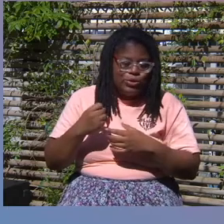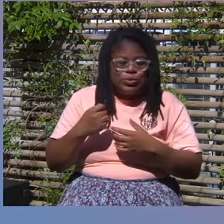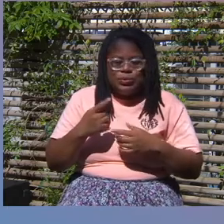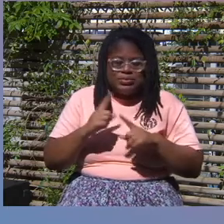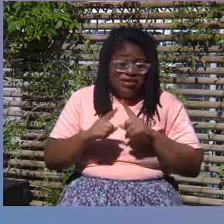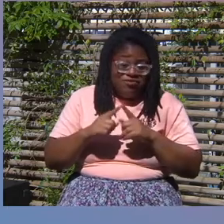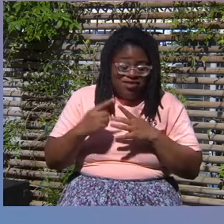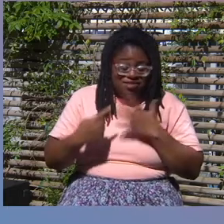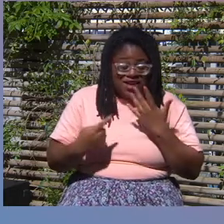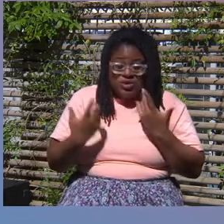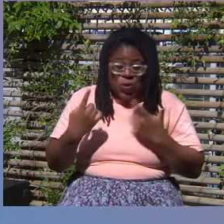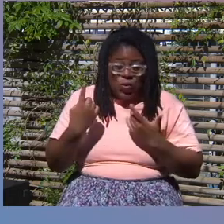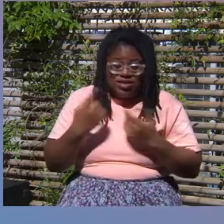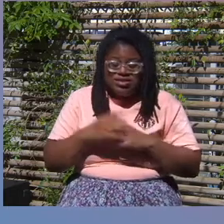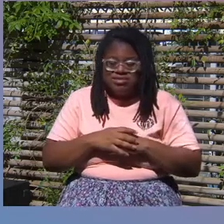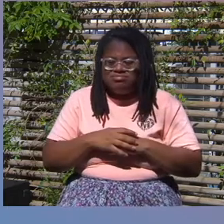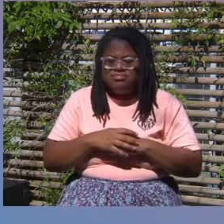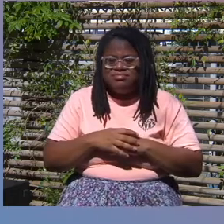things, but I think